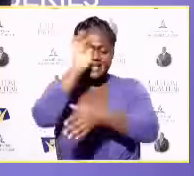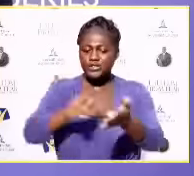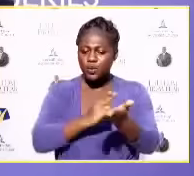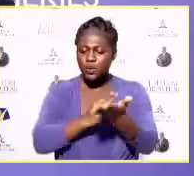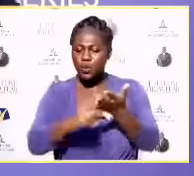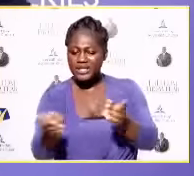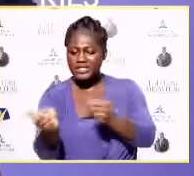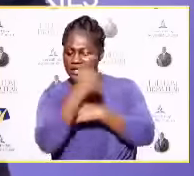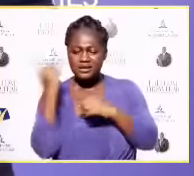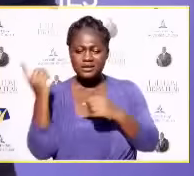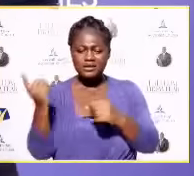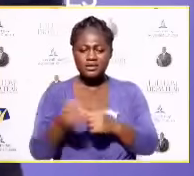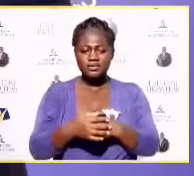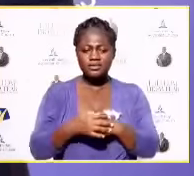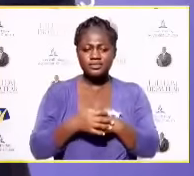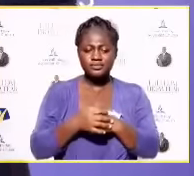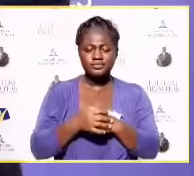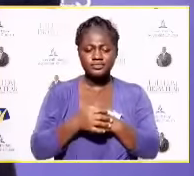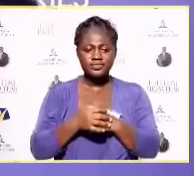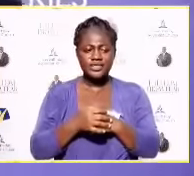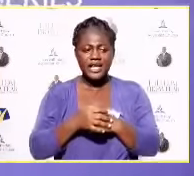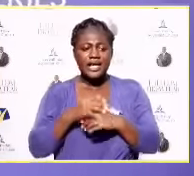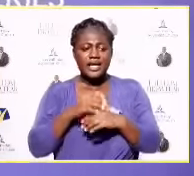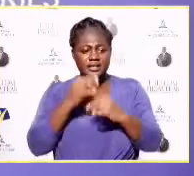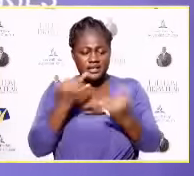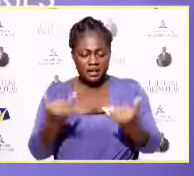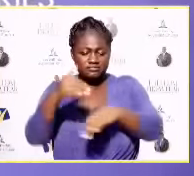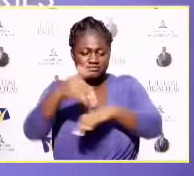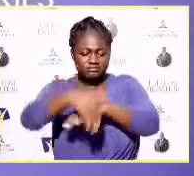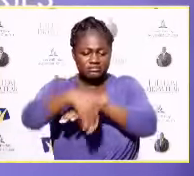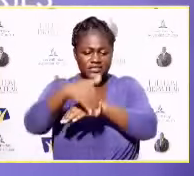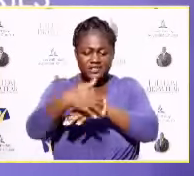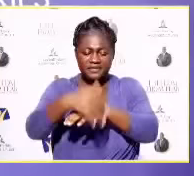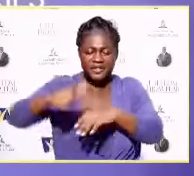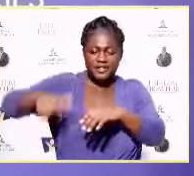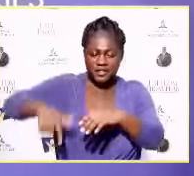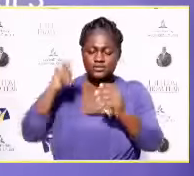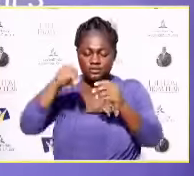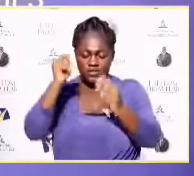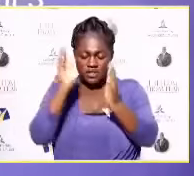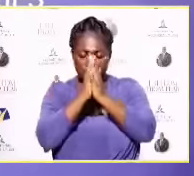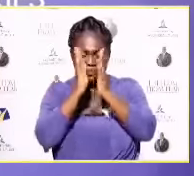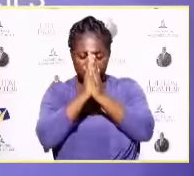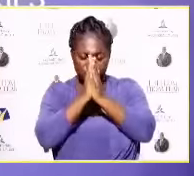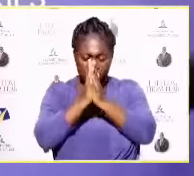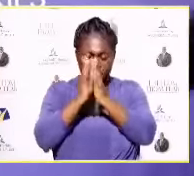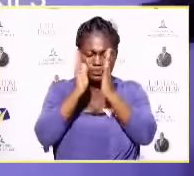I've kept you long enough, I have to pray. Heads bowed, eyes